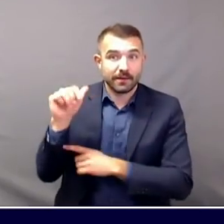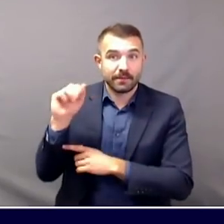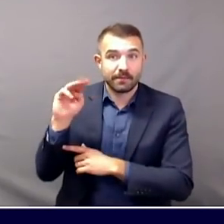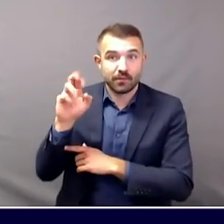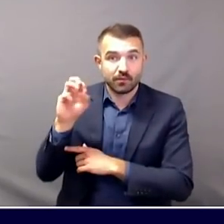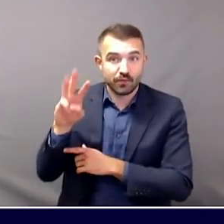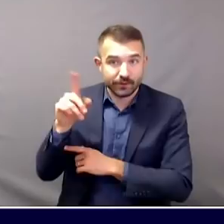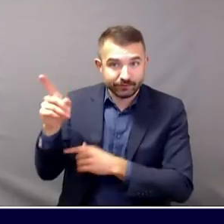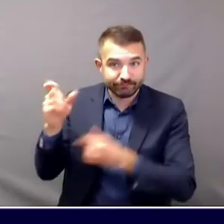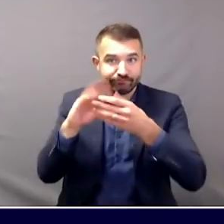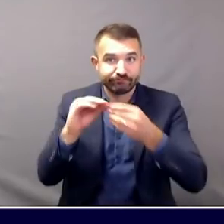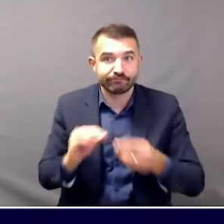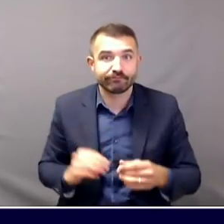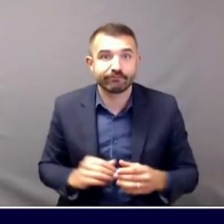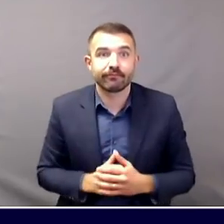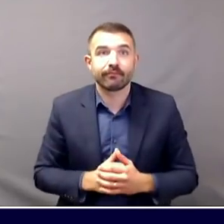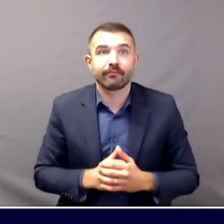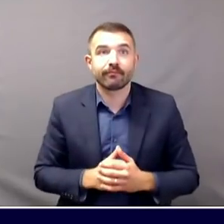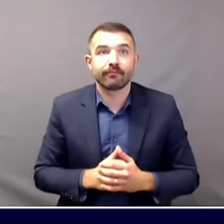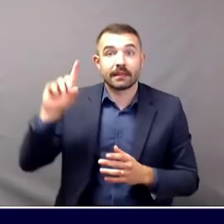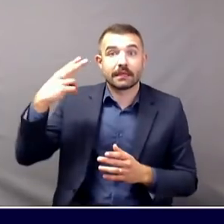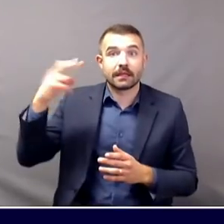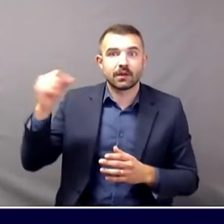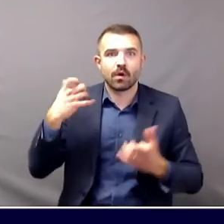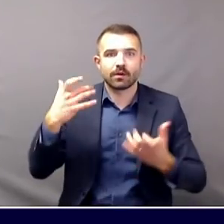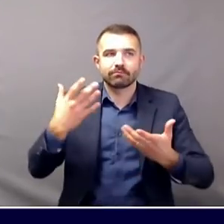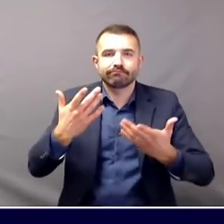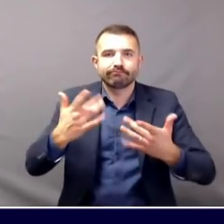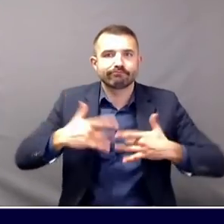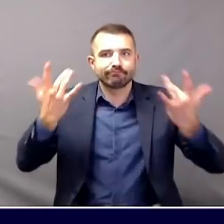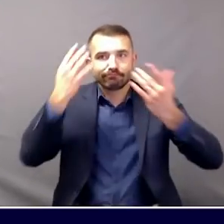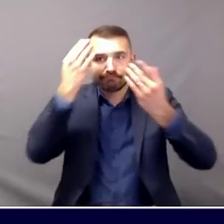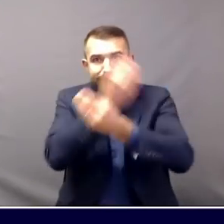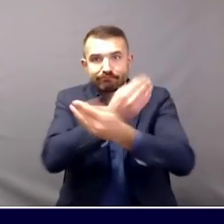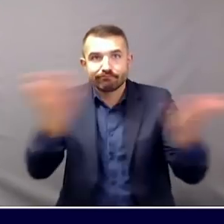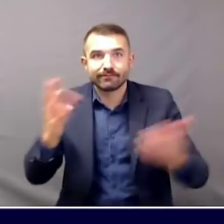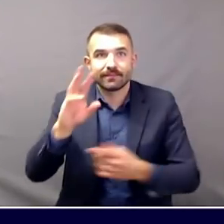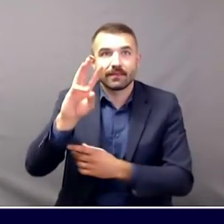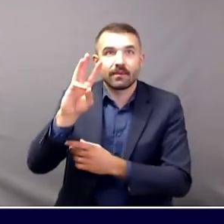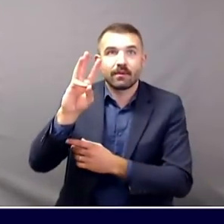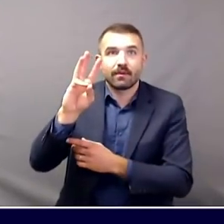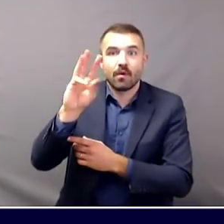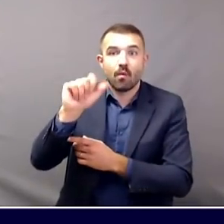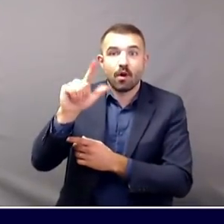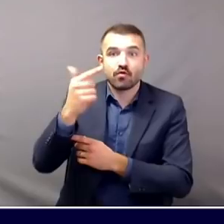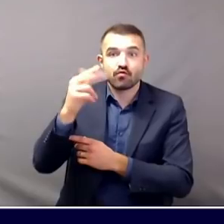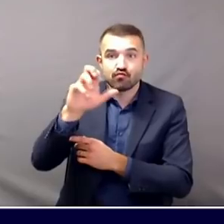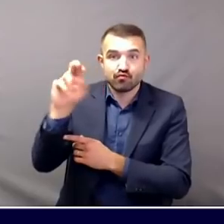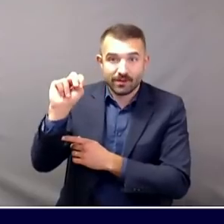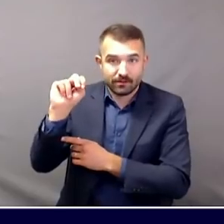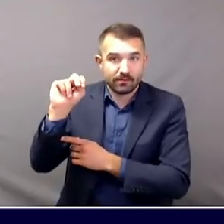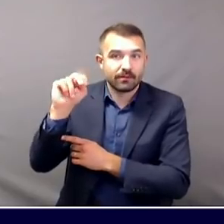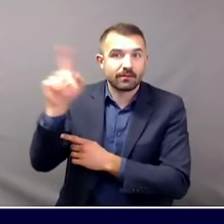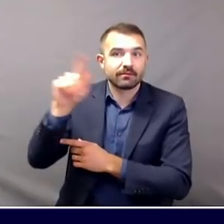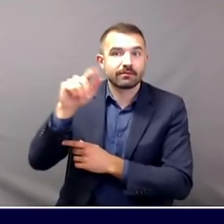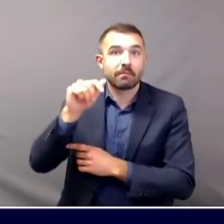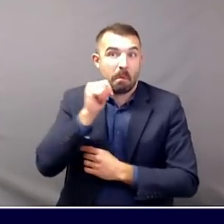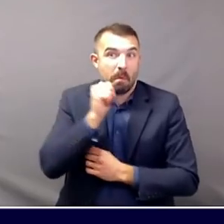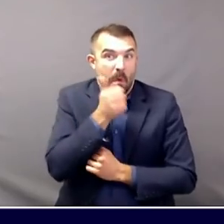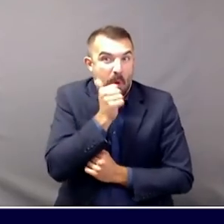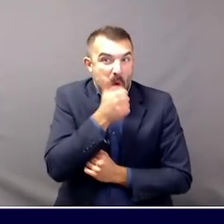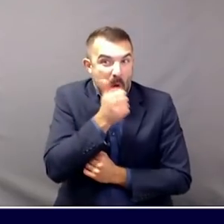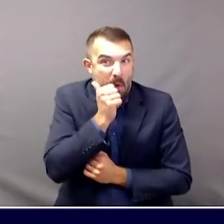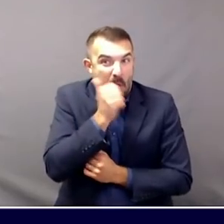is pleased to announce that beginning tomorrow, Walgreens will provide Abbott's Buy Next Now rapid